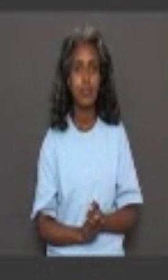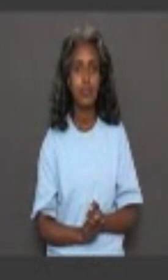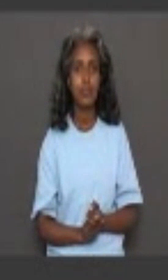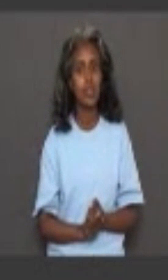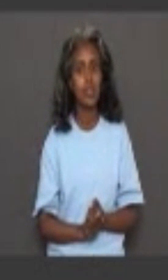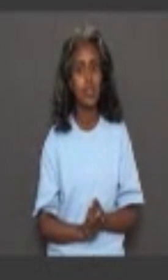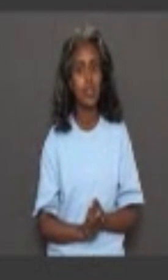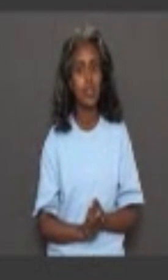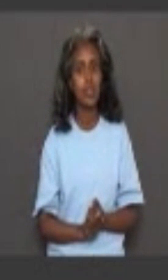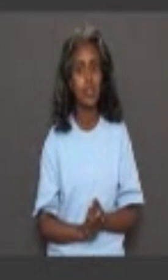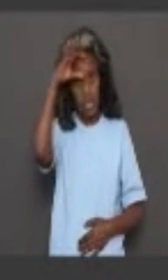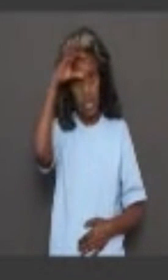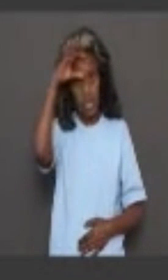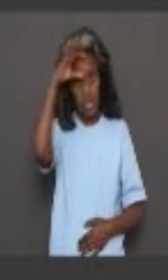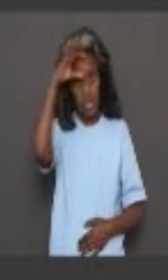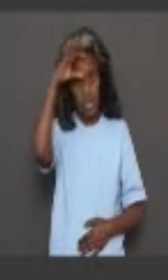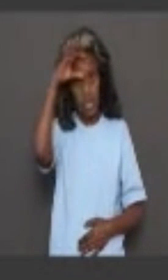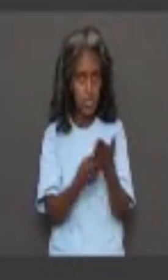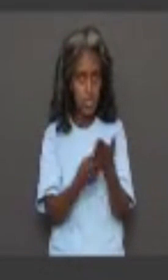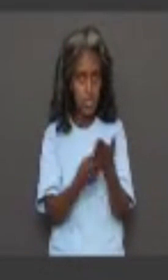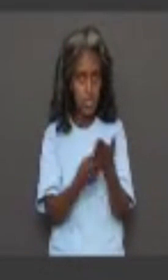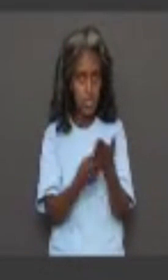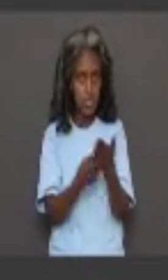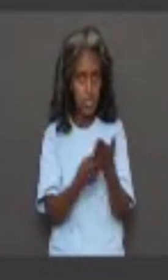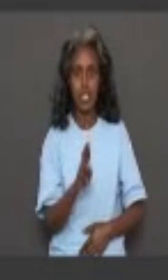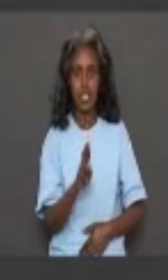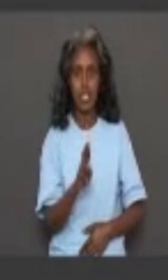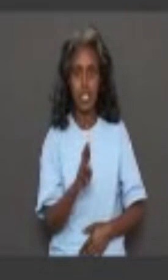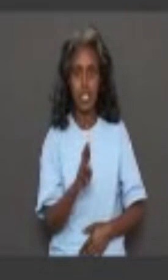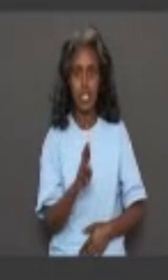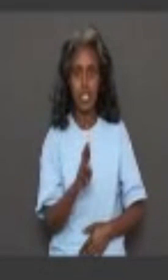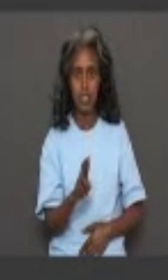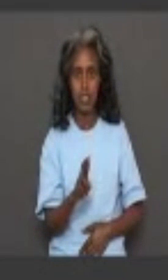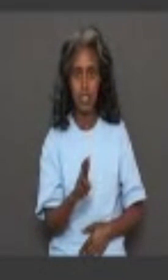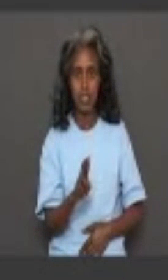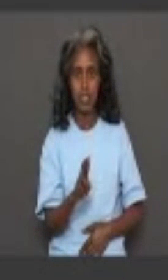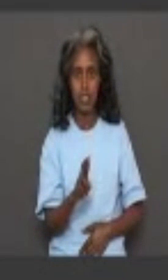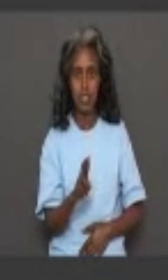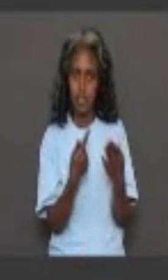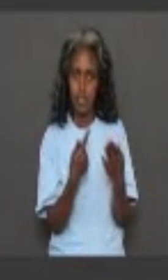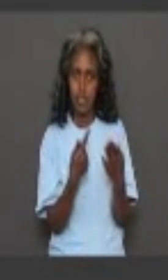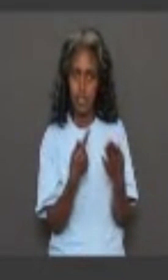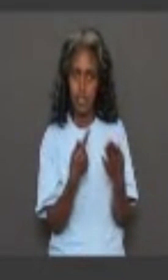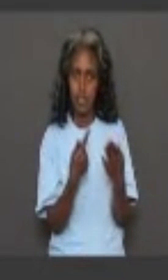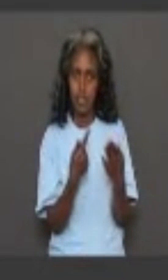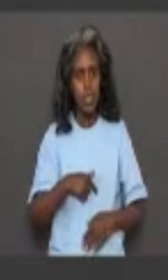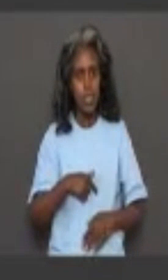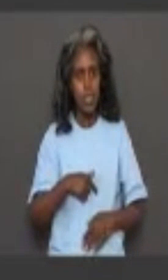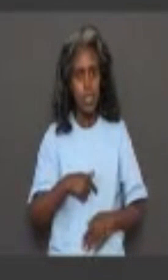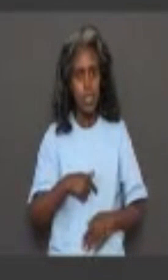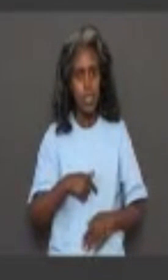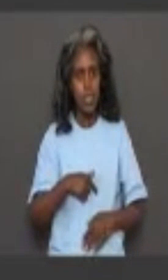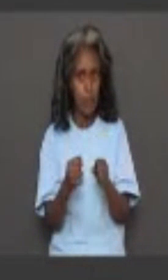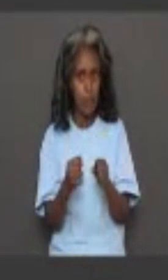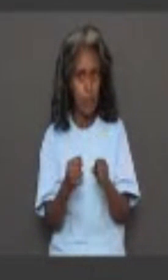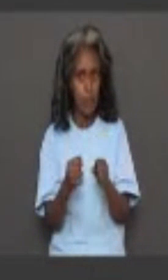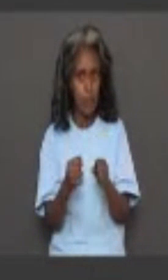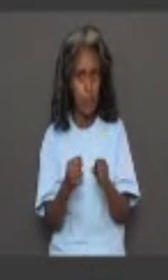If we assume that this is rational, then we must be able